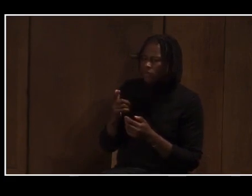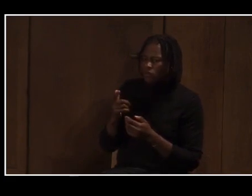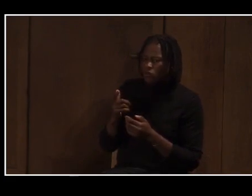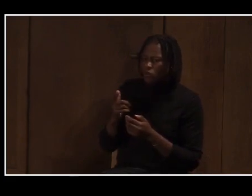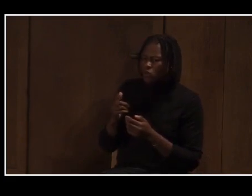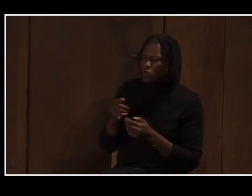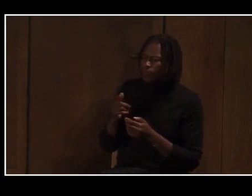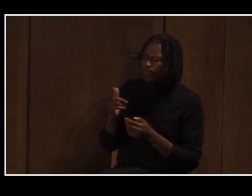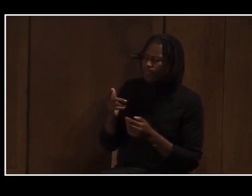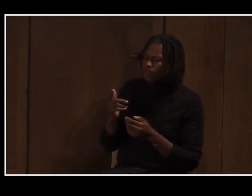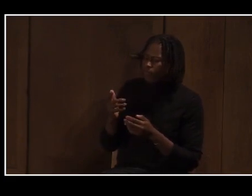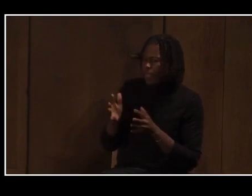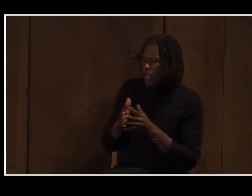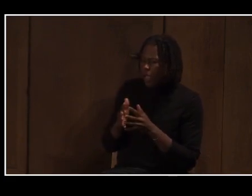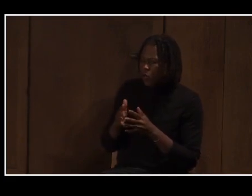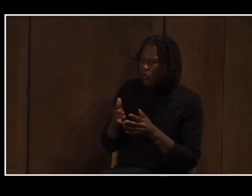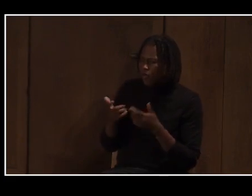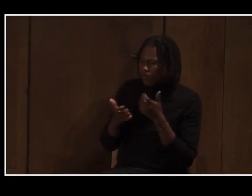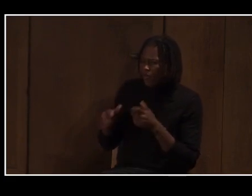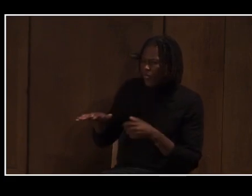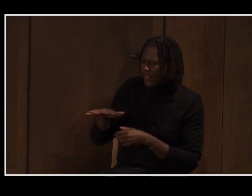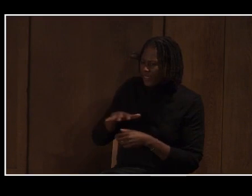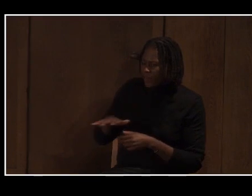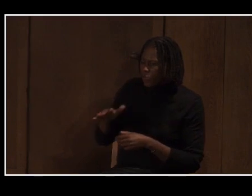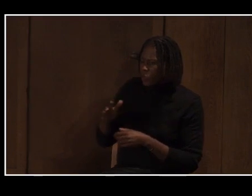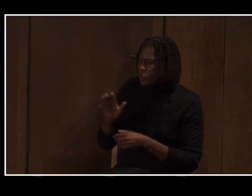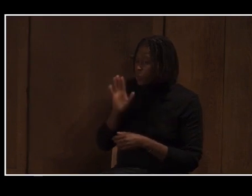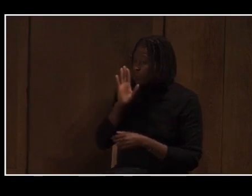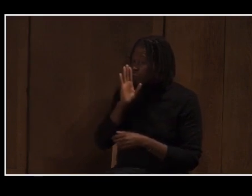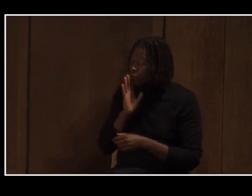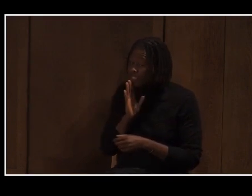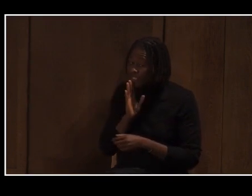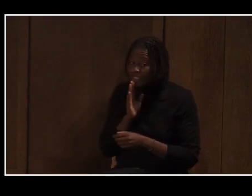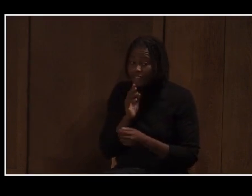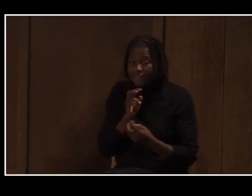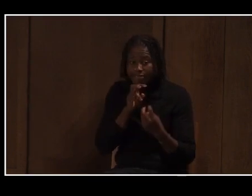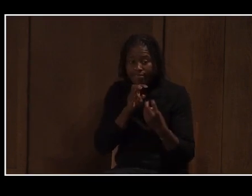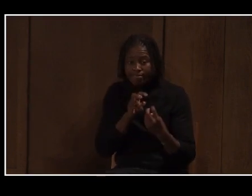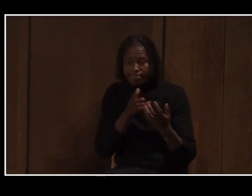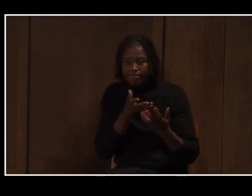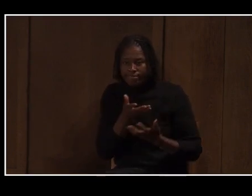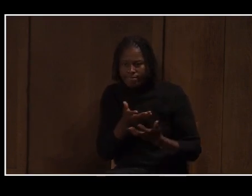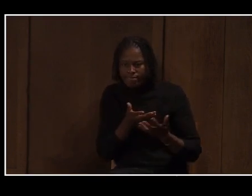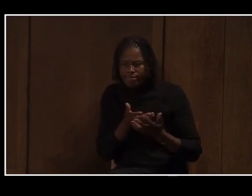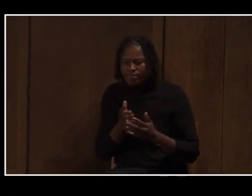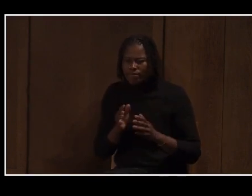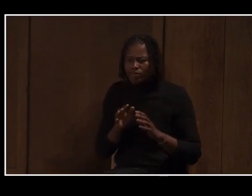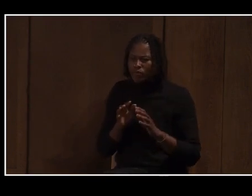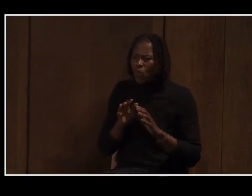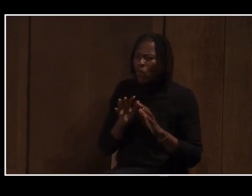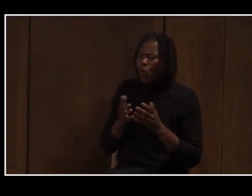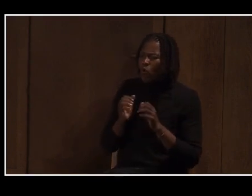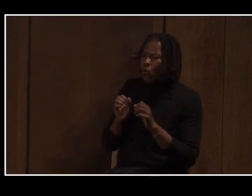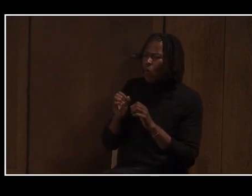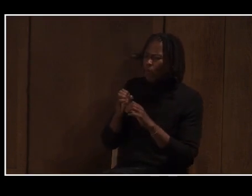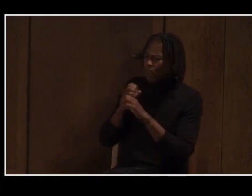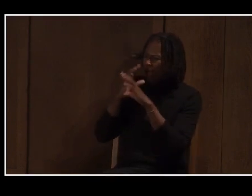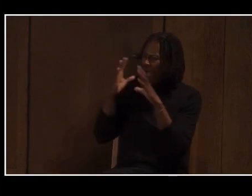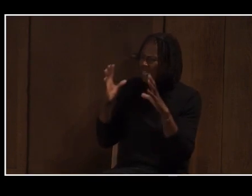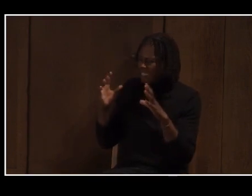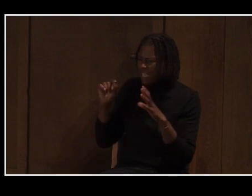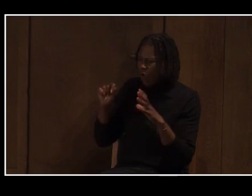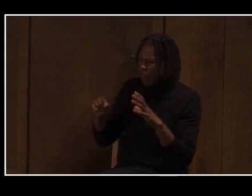to poetic mediations on lemons, which involve the individual to the